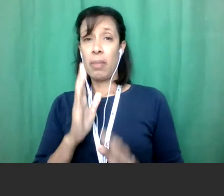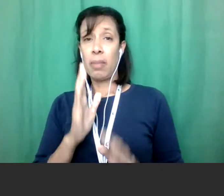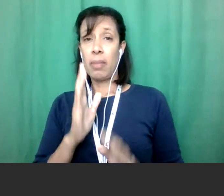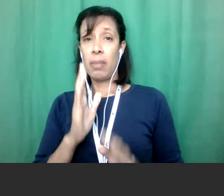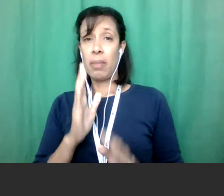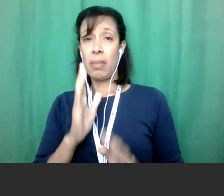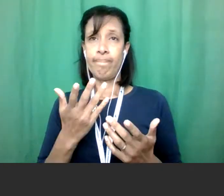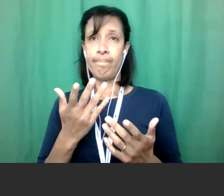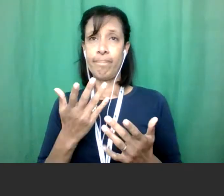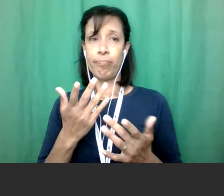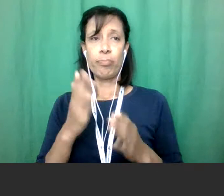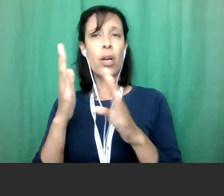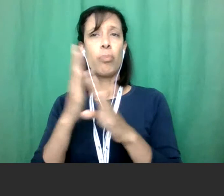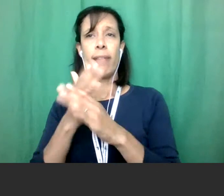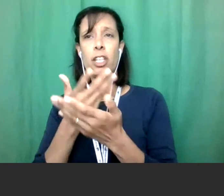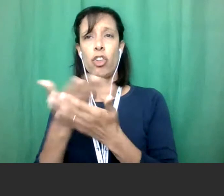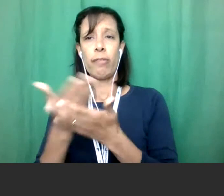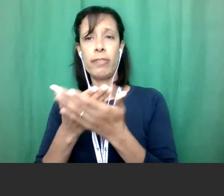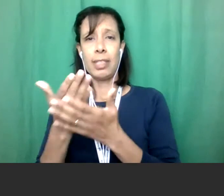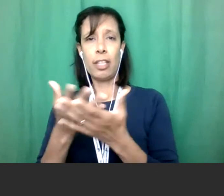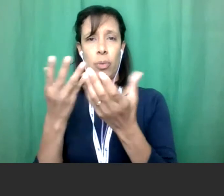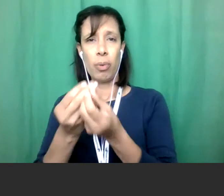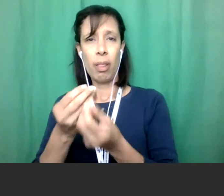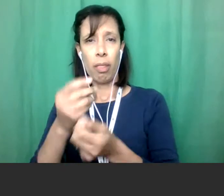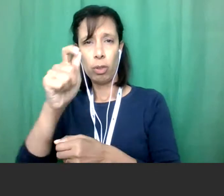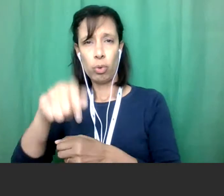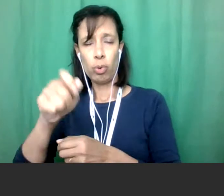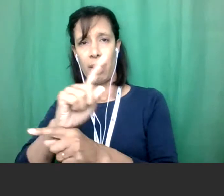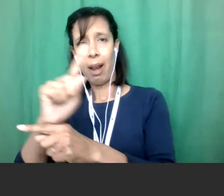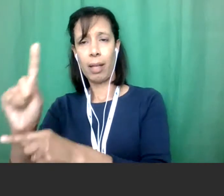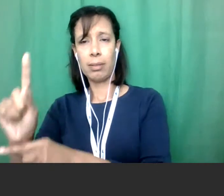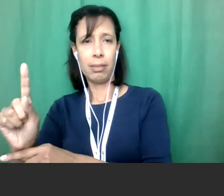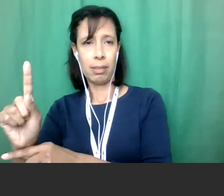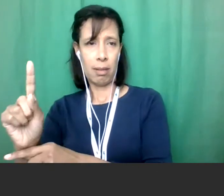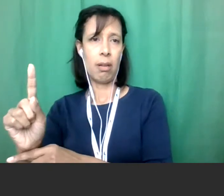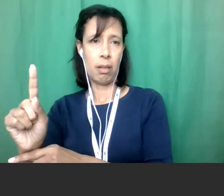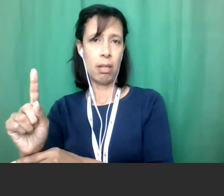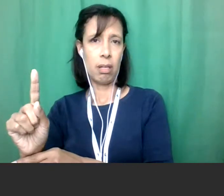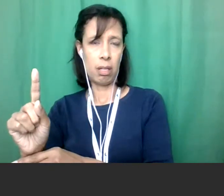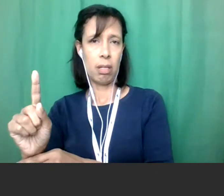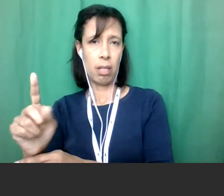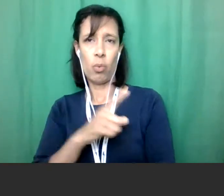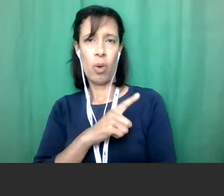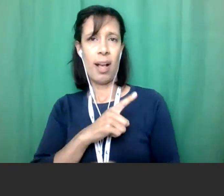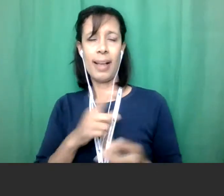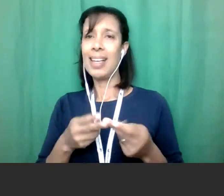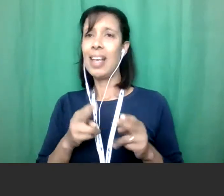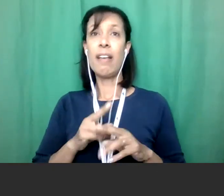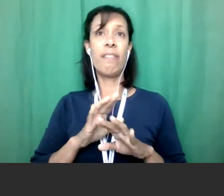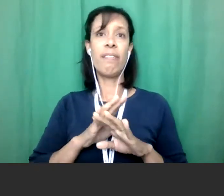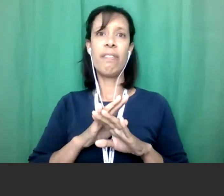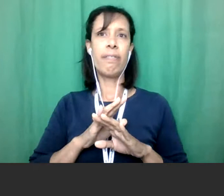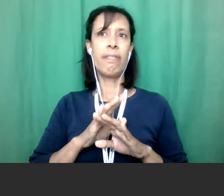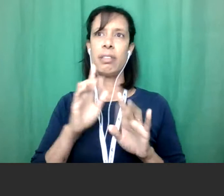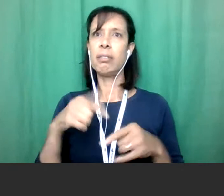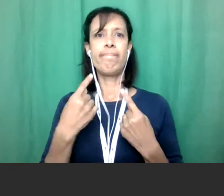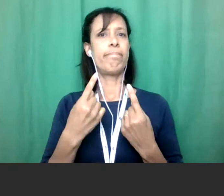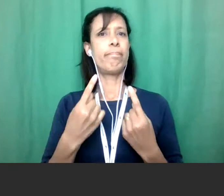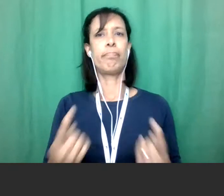There is always a solution. It might be that you have to think about if it's absolutely not possible for you to carry out research